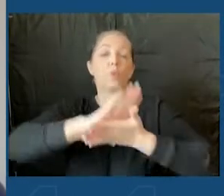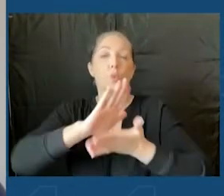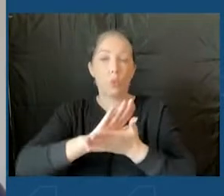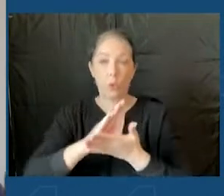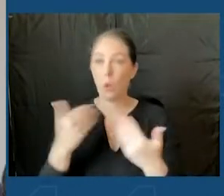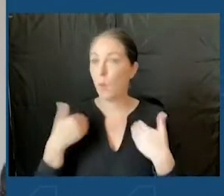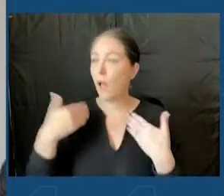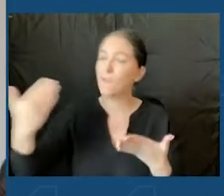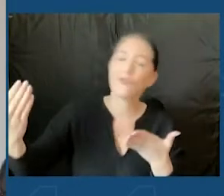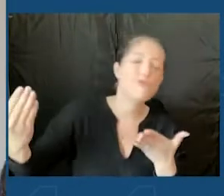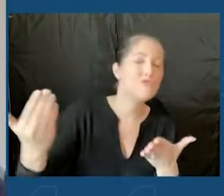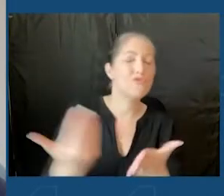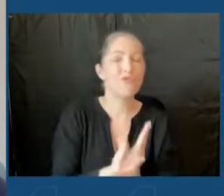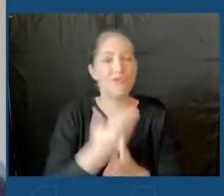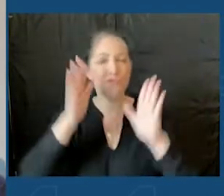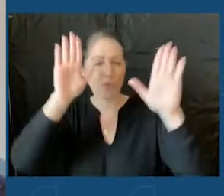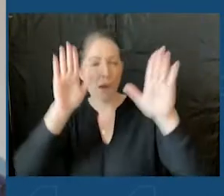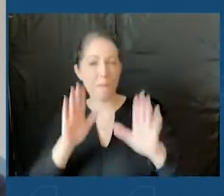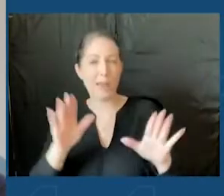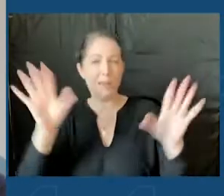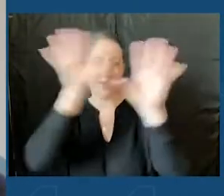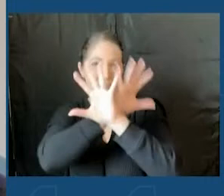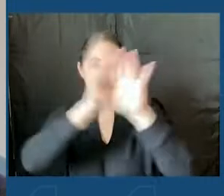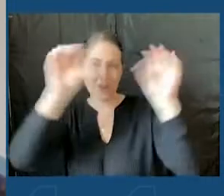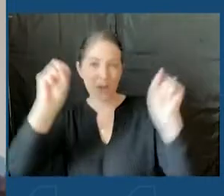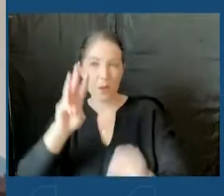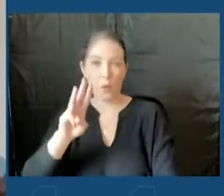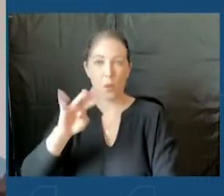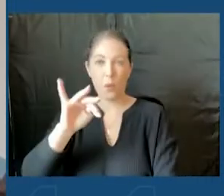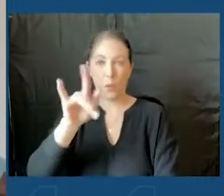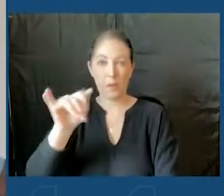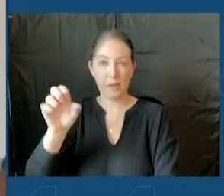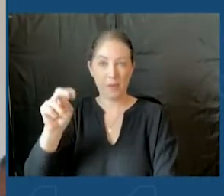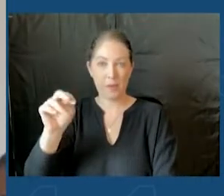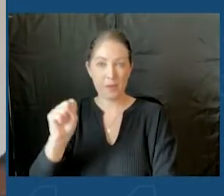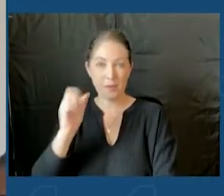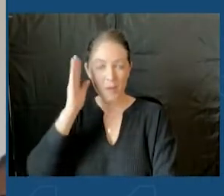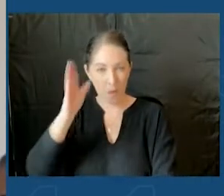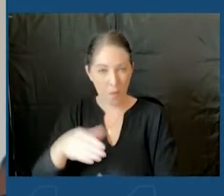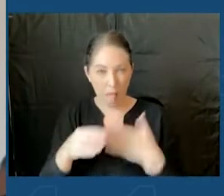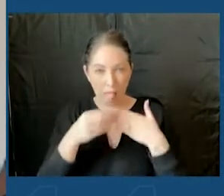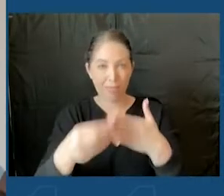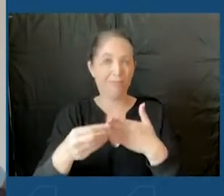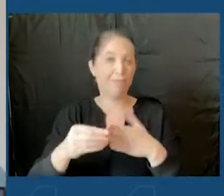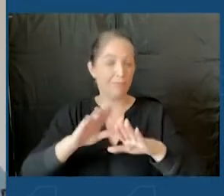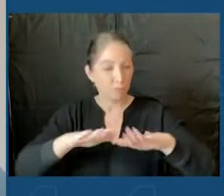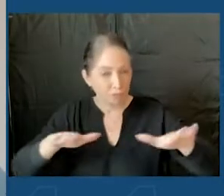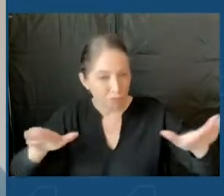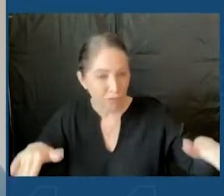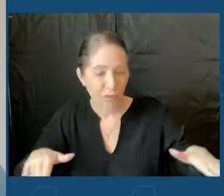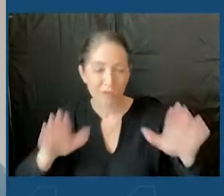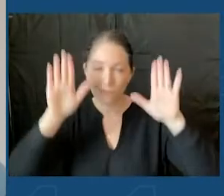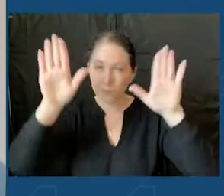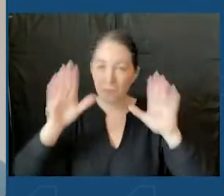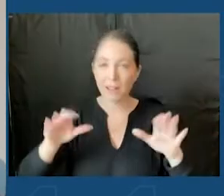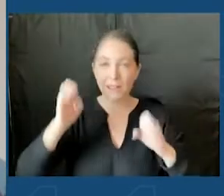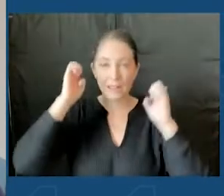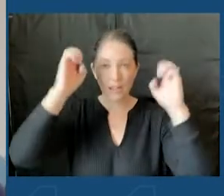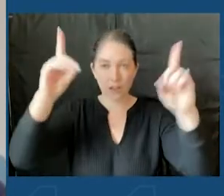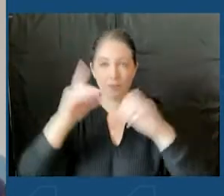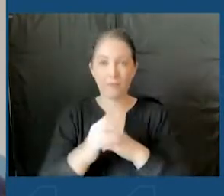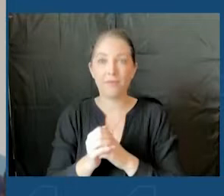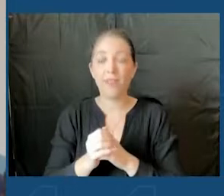new Superintendent Williams, who's going to lead our children into great education opportunities, and to all of our